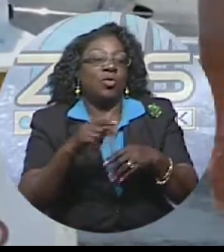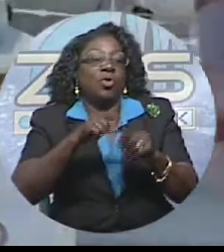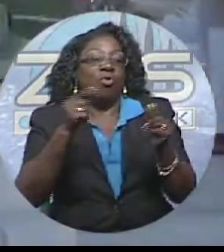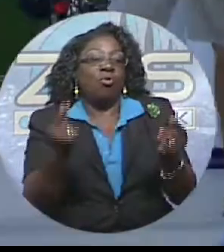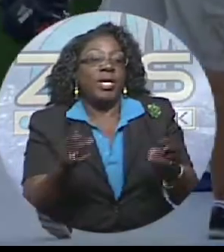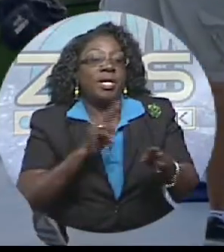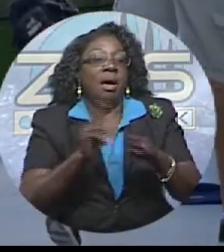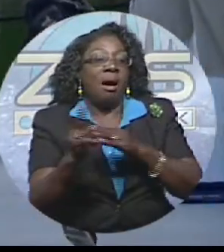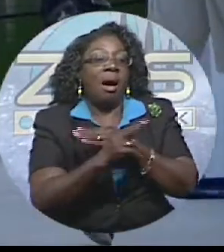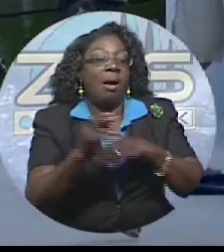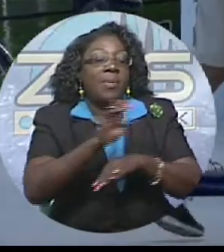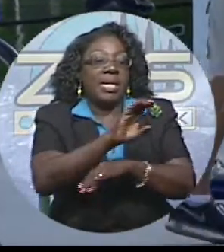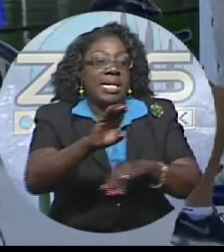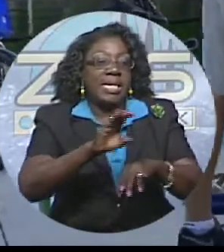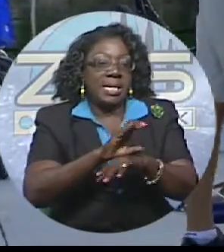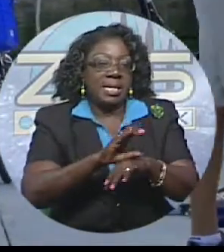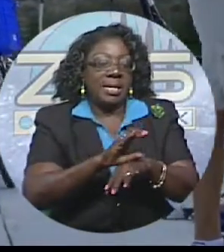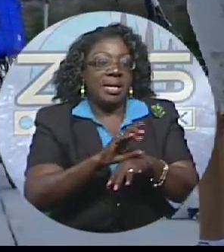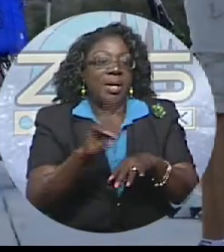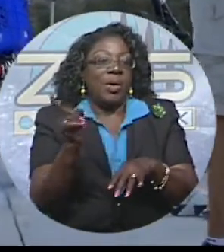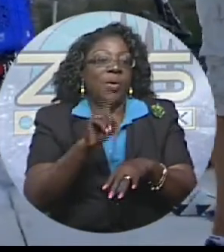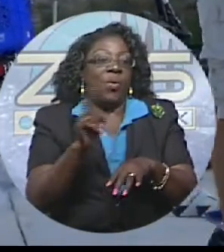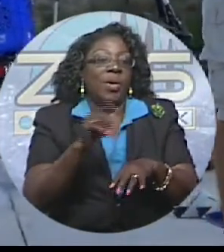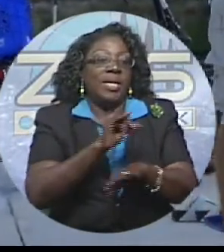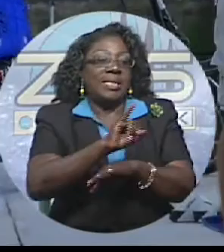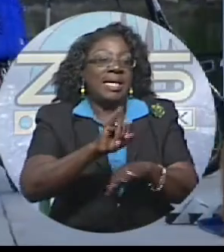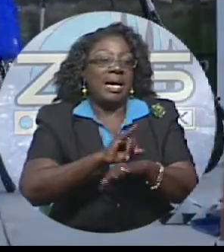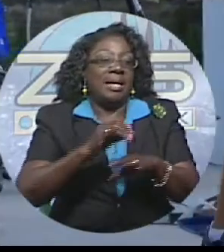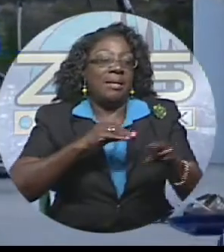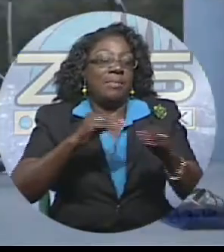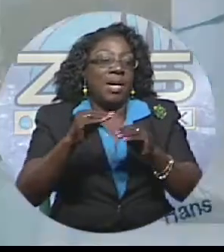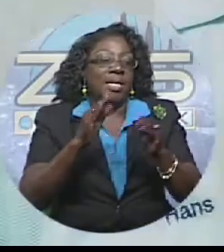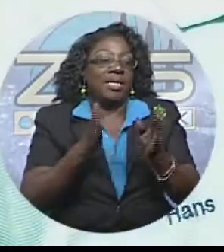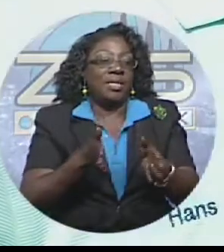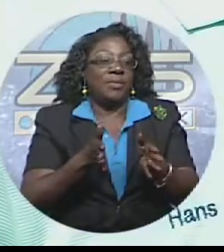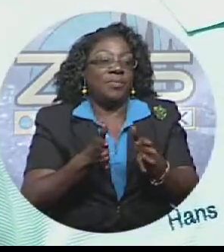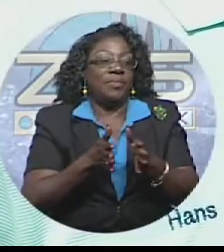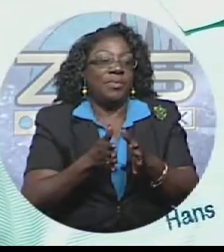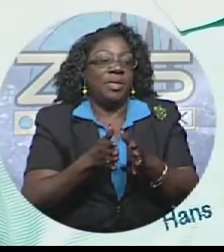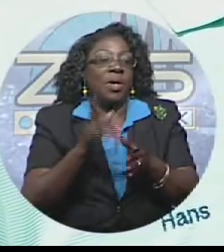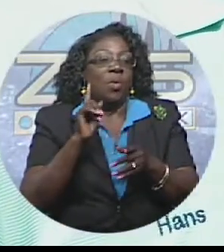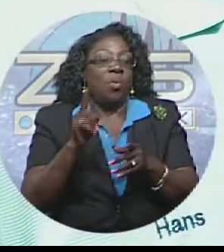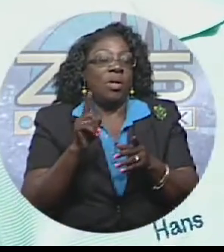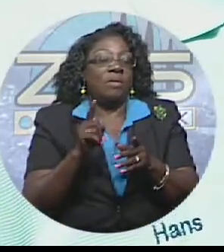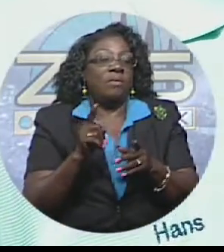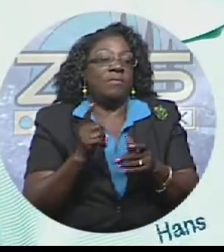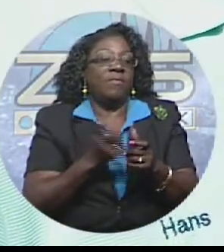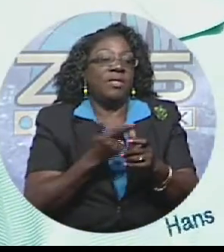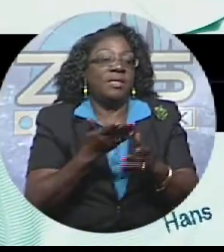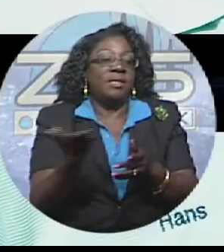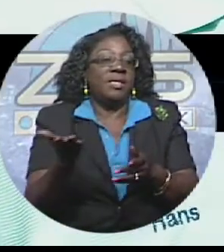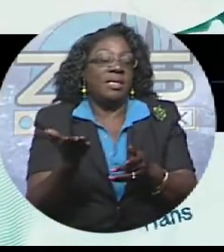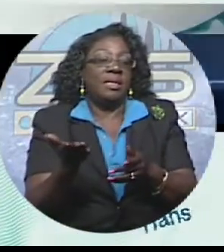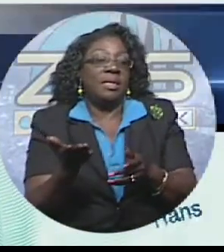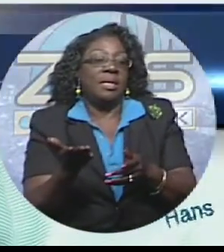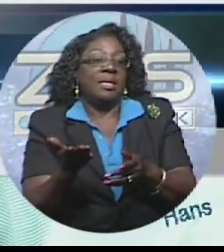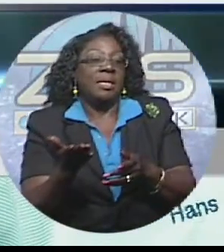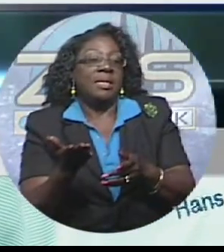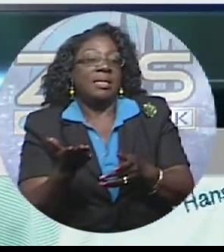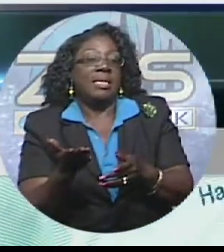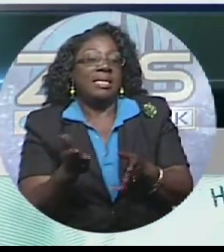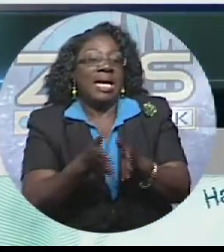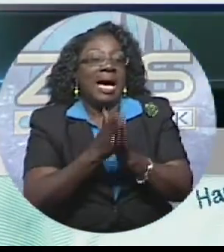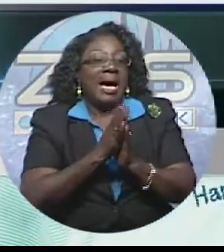Marina, where Hans Feblis is island manager. One of the first questions that we're asked when they make a reservation is whether we have